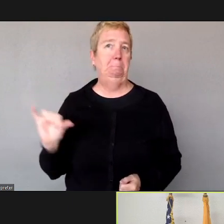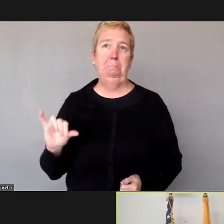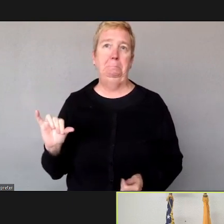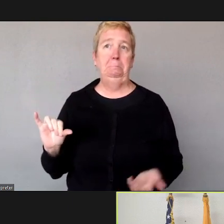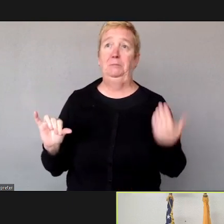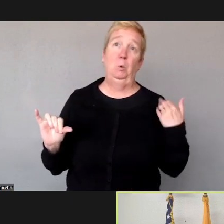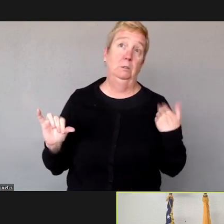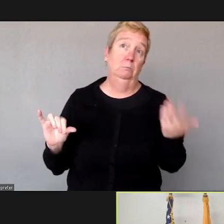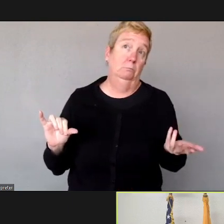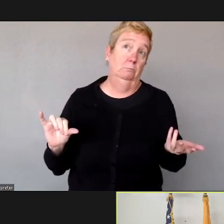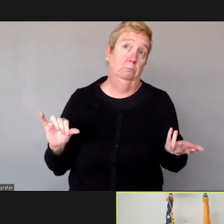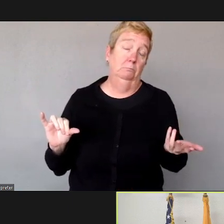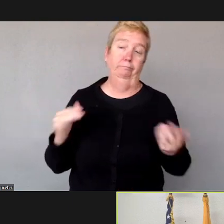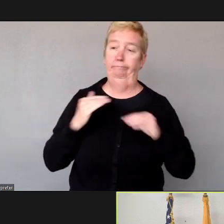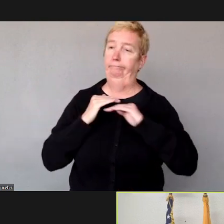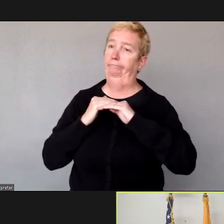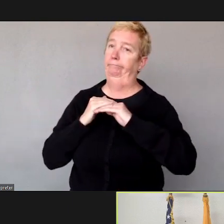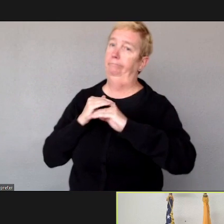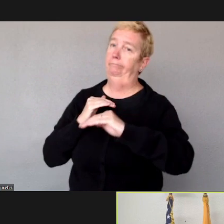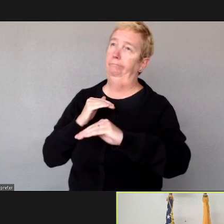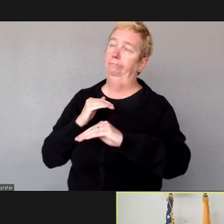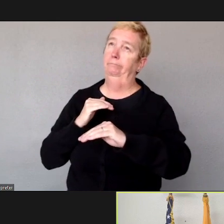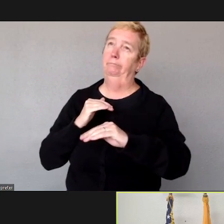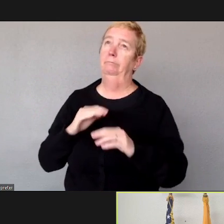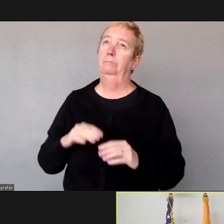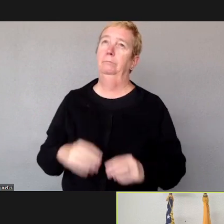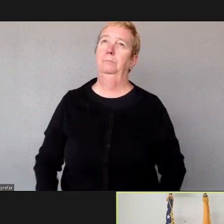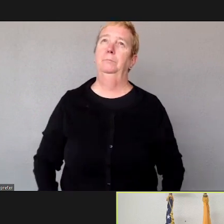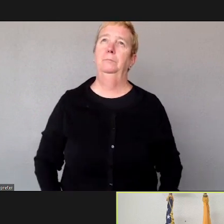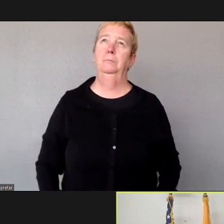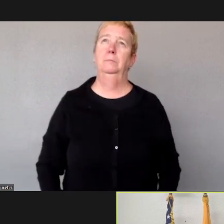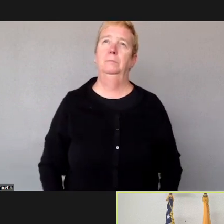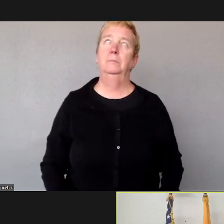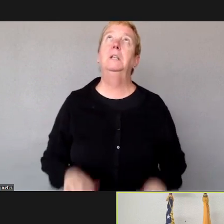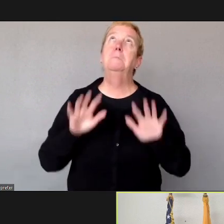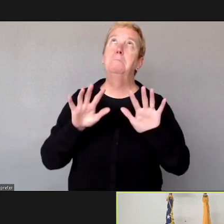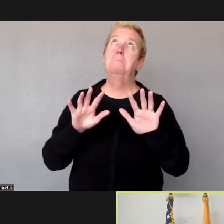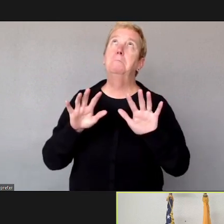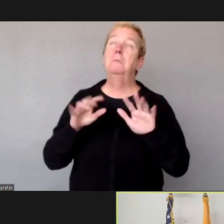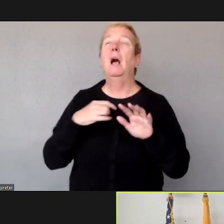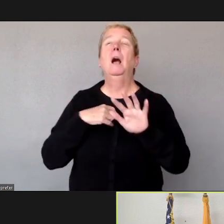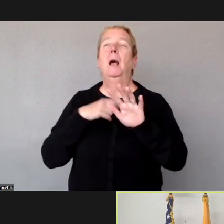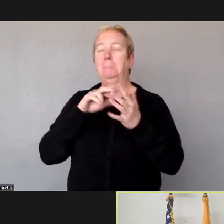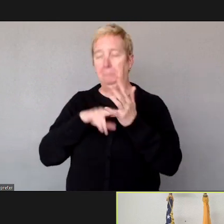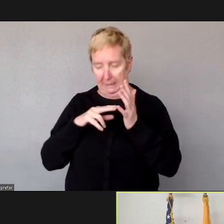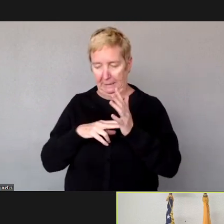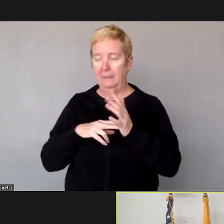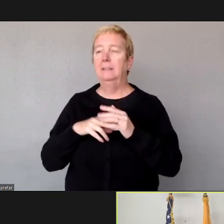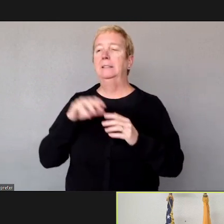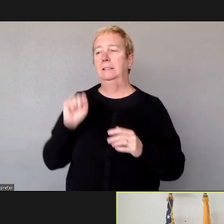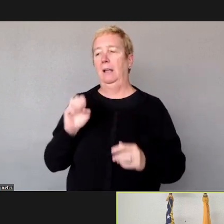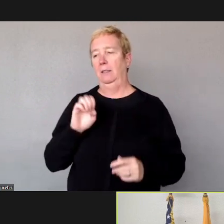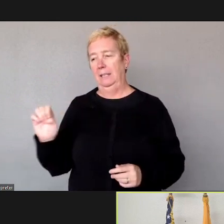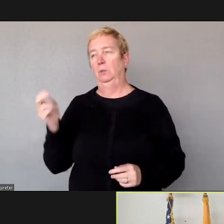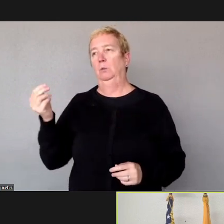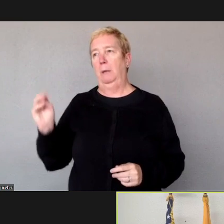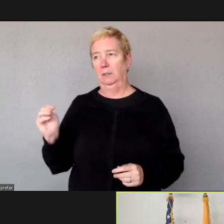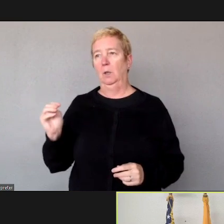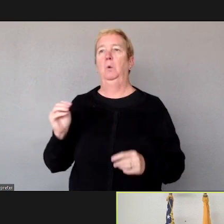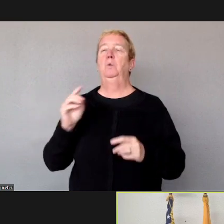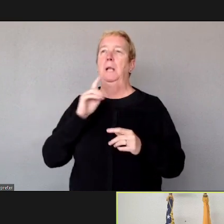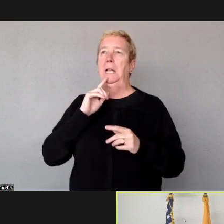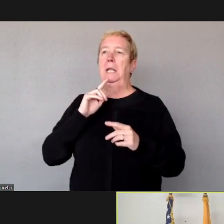before. But sorry, is it the same place that most of the other regions of the state,